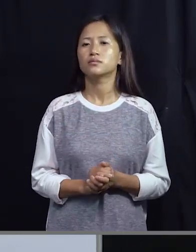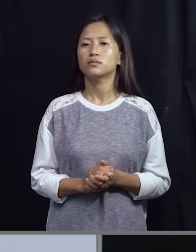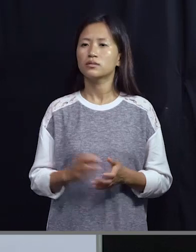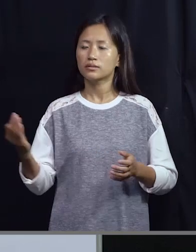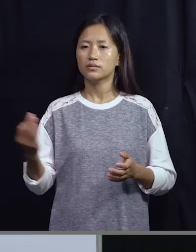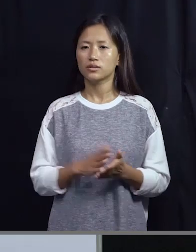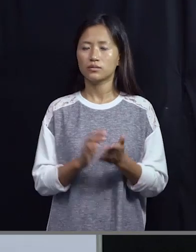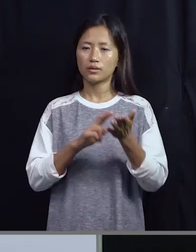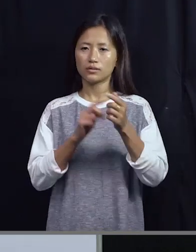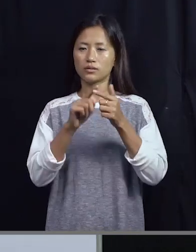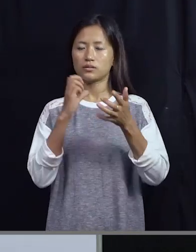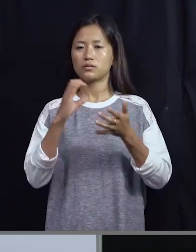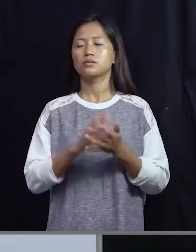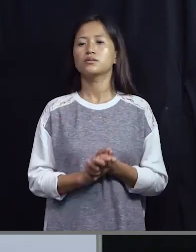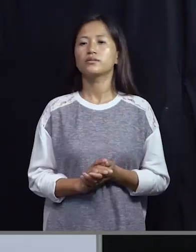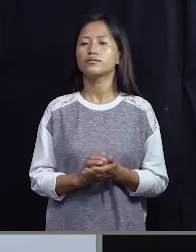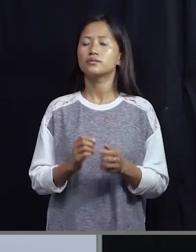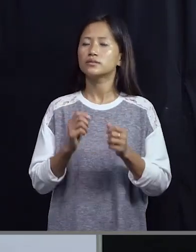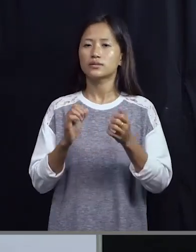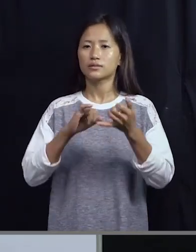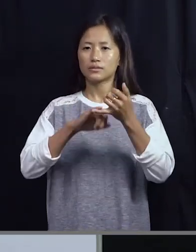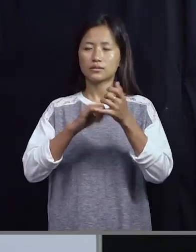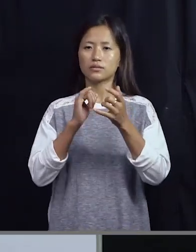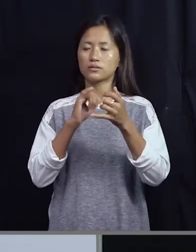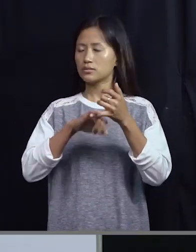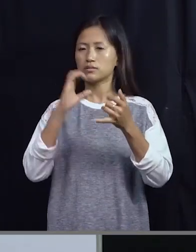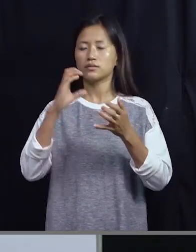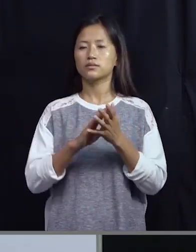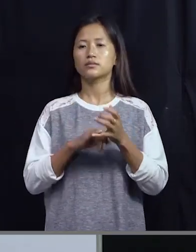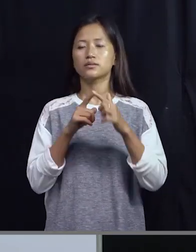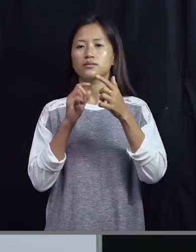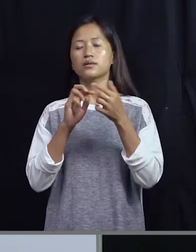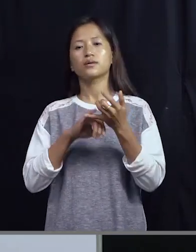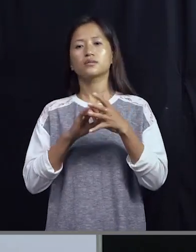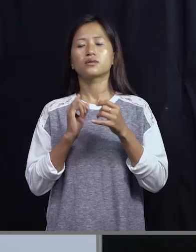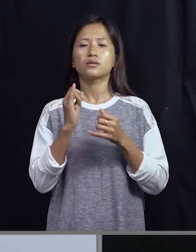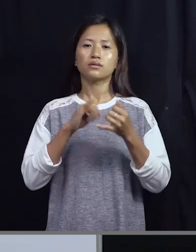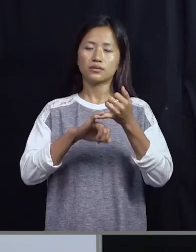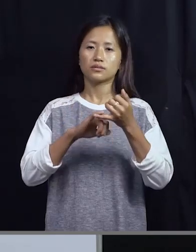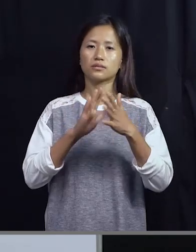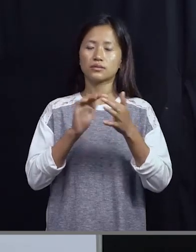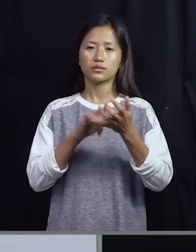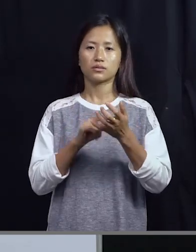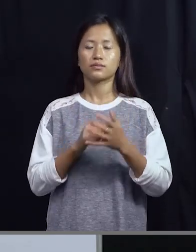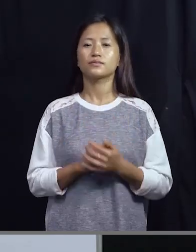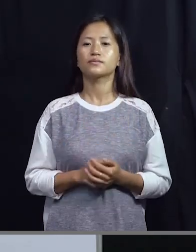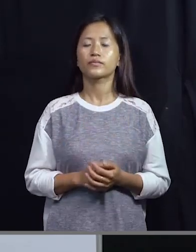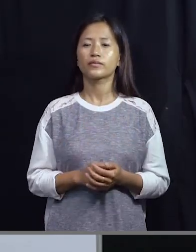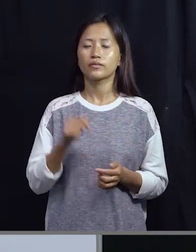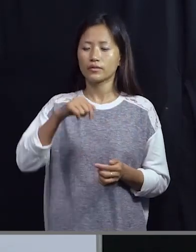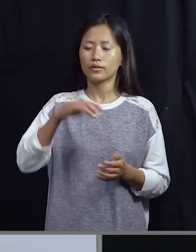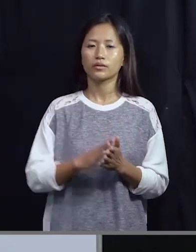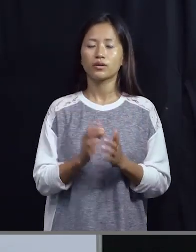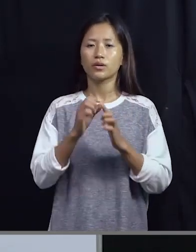new nucleotides for the synthesis of new daughter DNA molecule. So this DNA